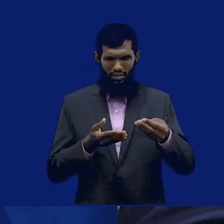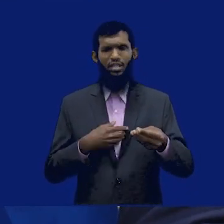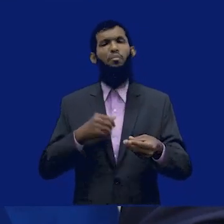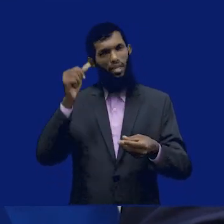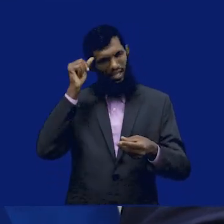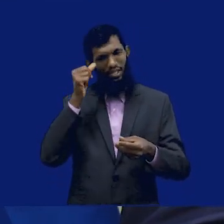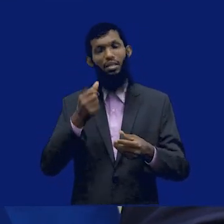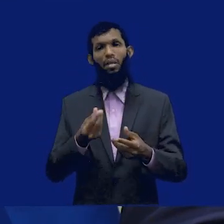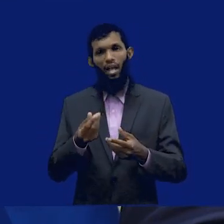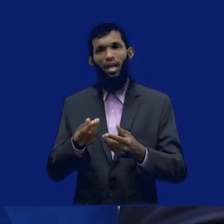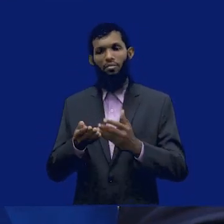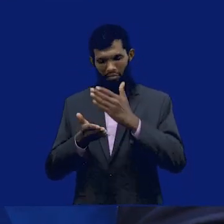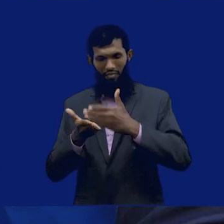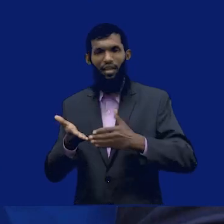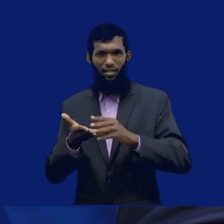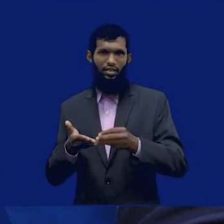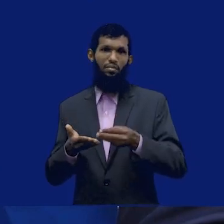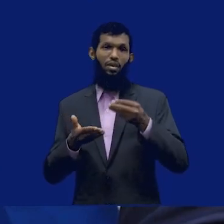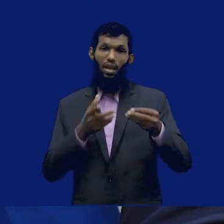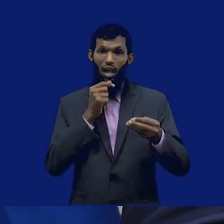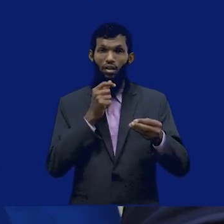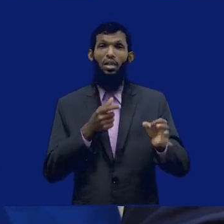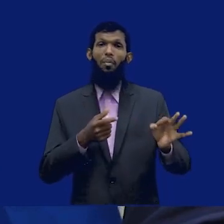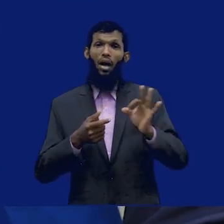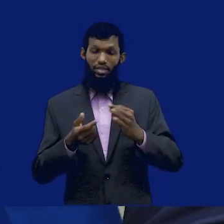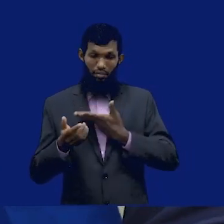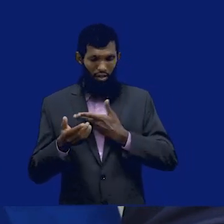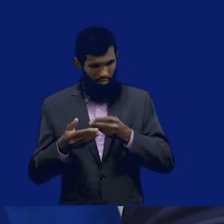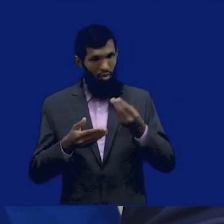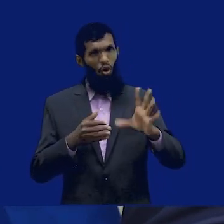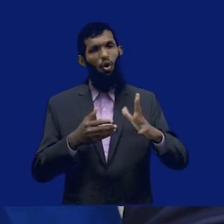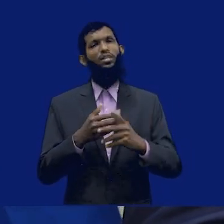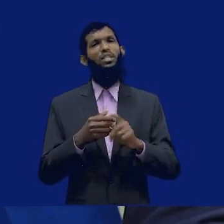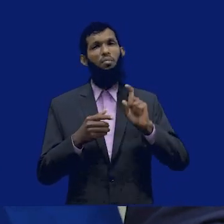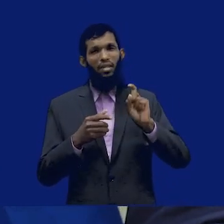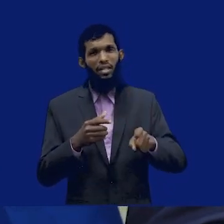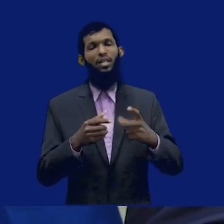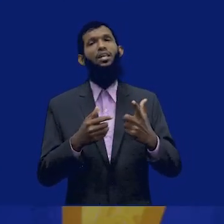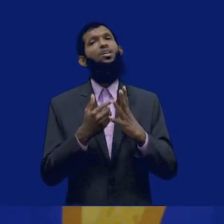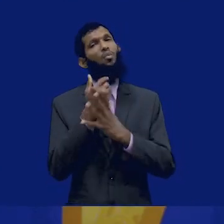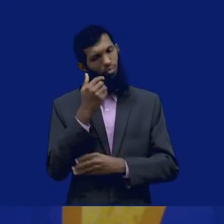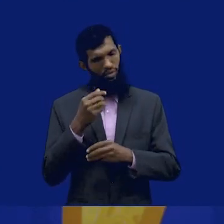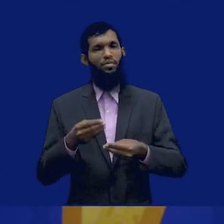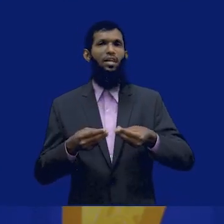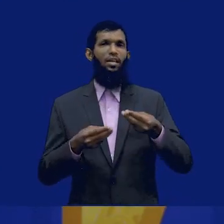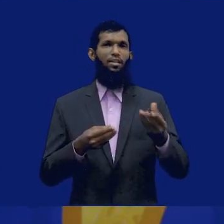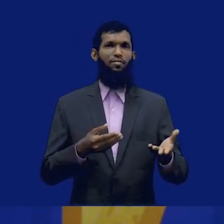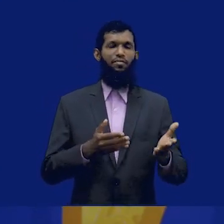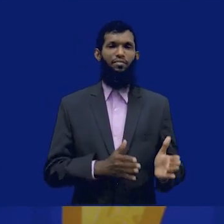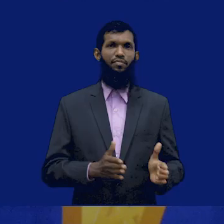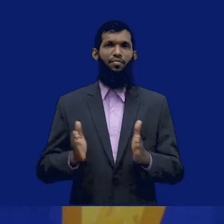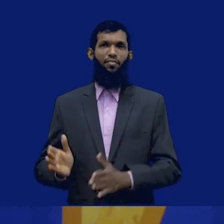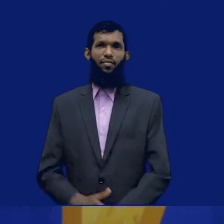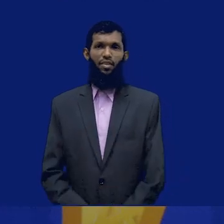amount that is given to the people who is asking for it and people who are needy, who are poor. And also Prophet